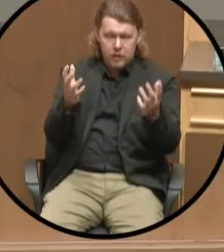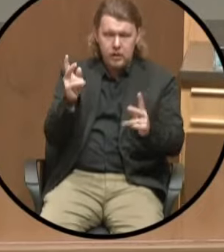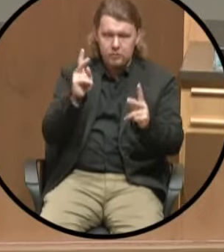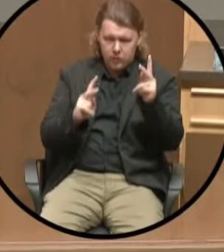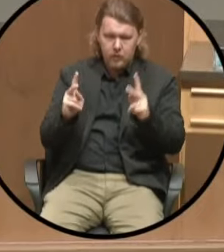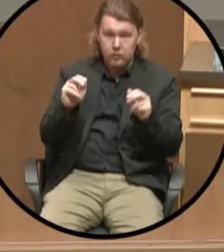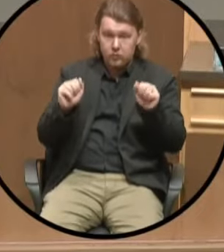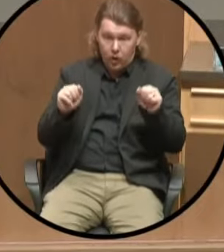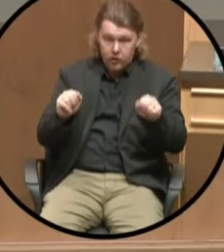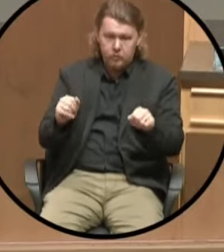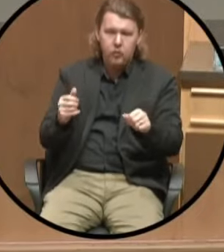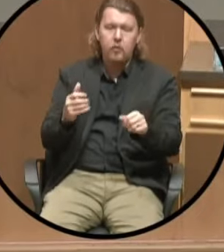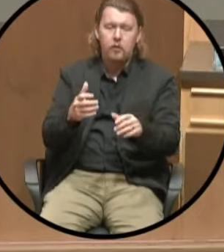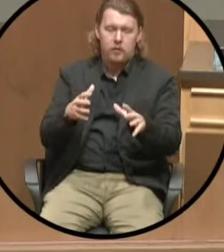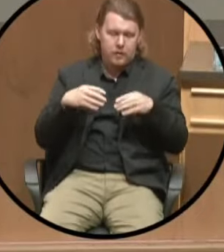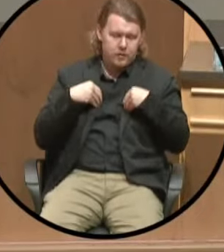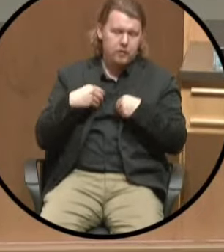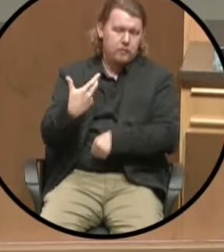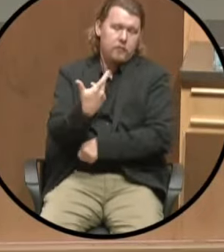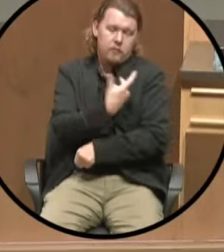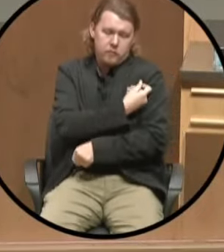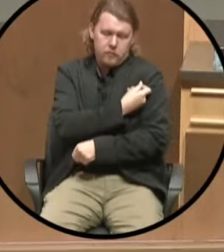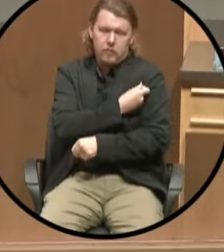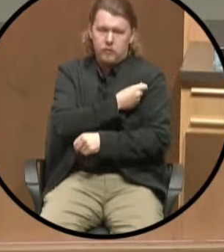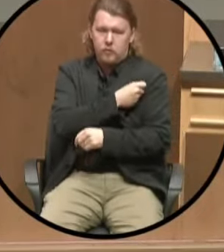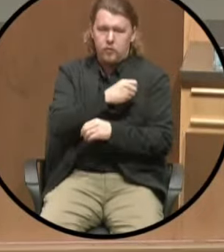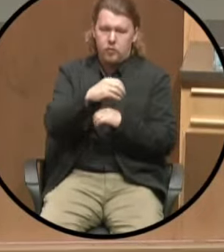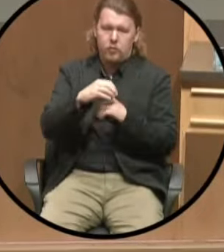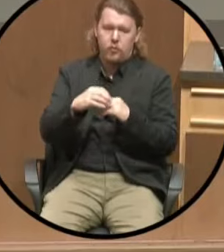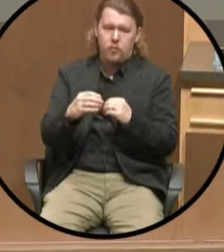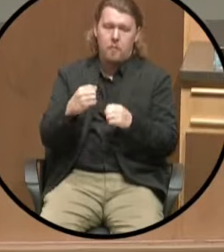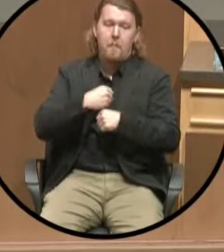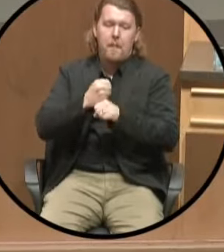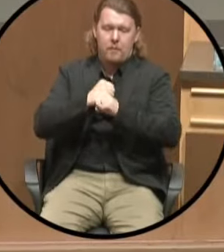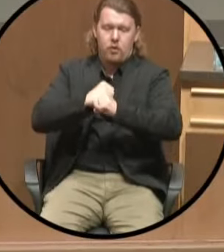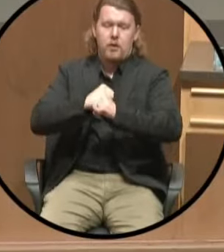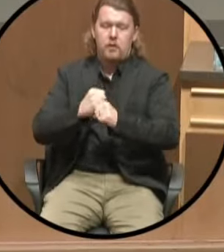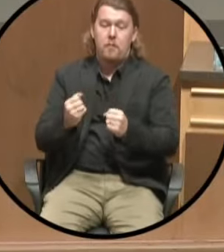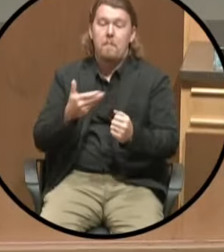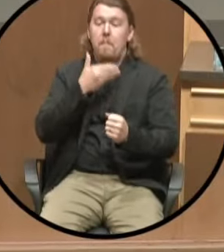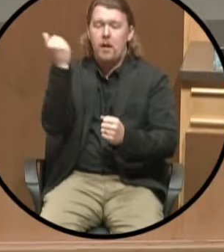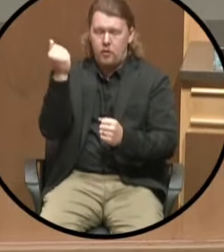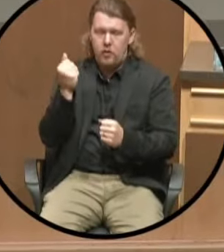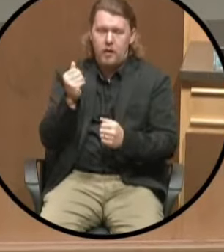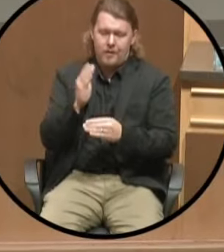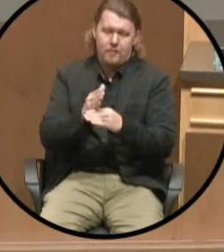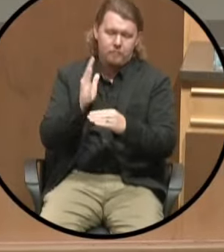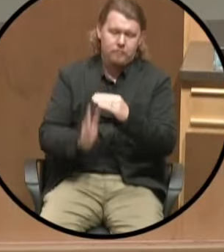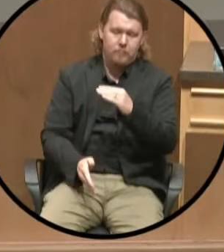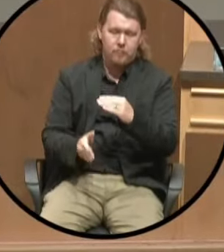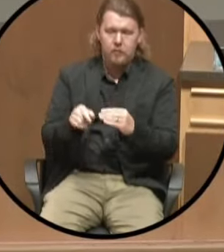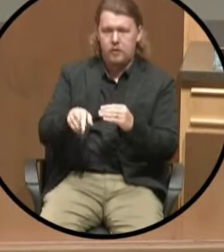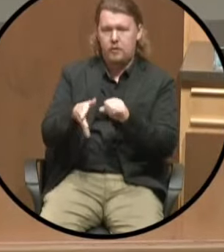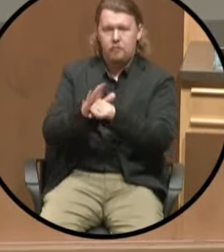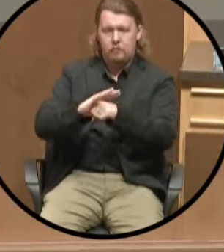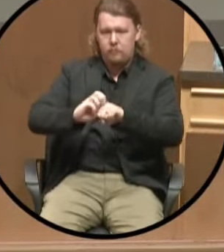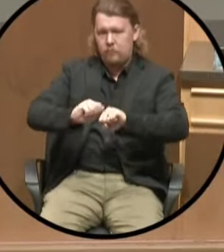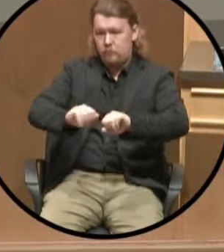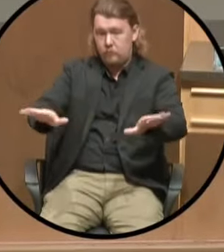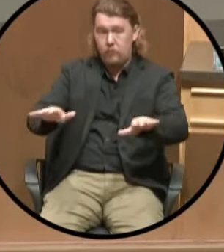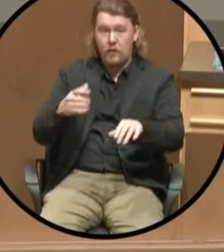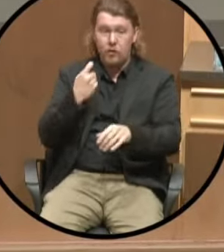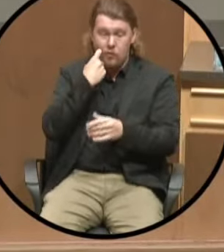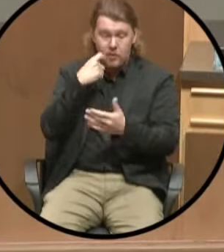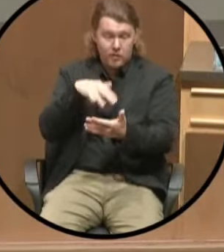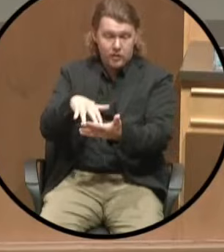possible vaccinated to extend that protection and bring this pandemic to an end. A recent study released by the